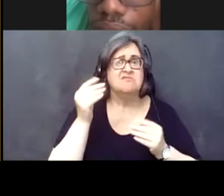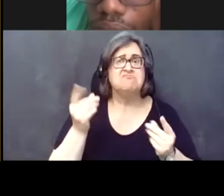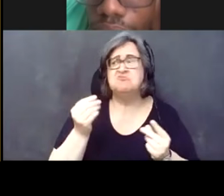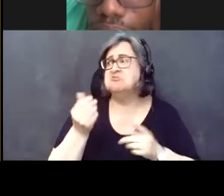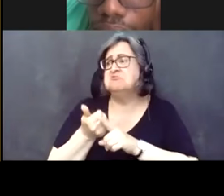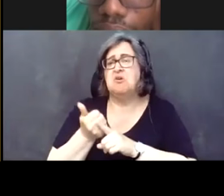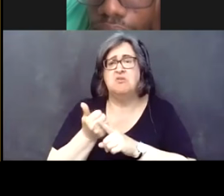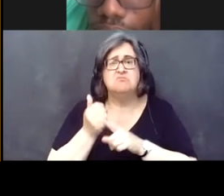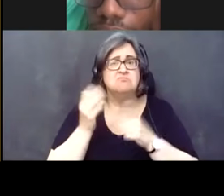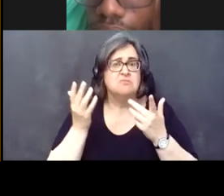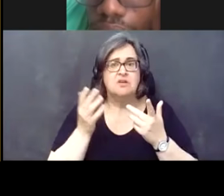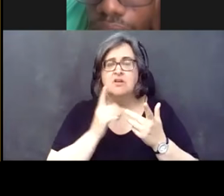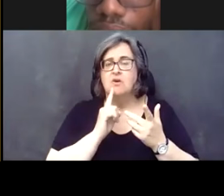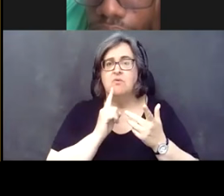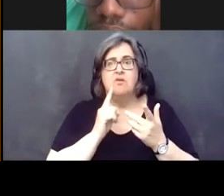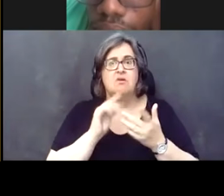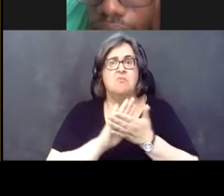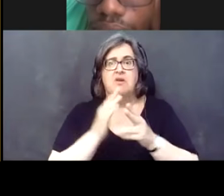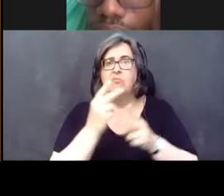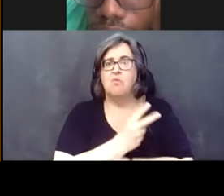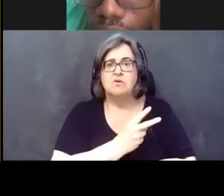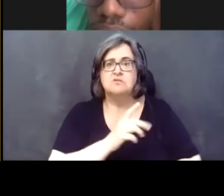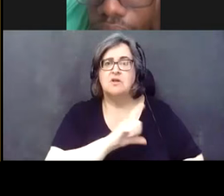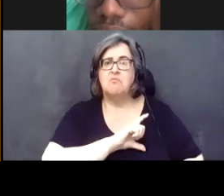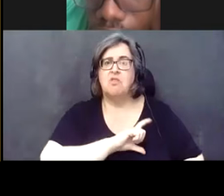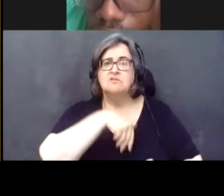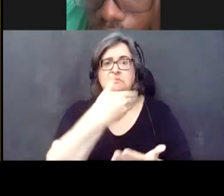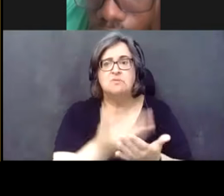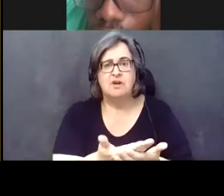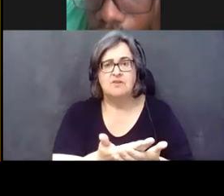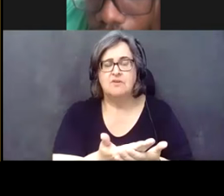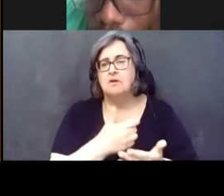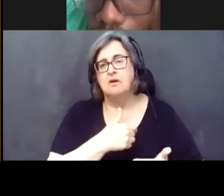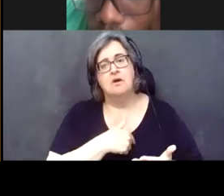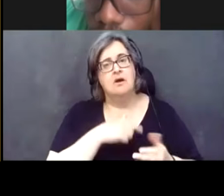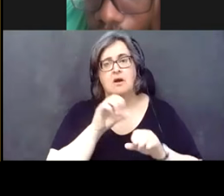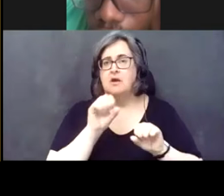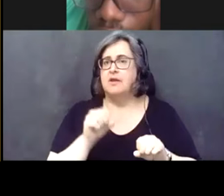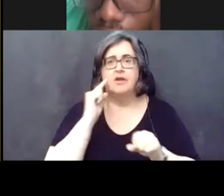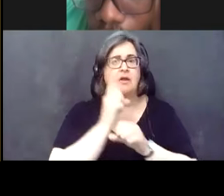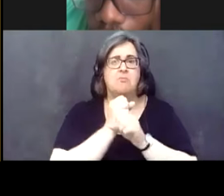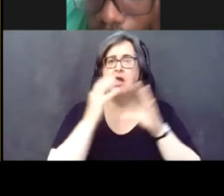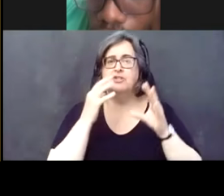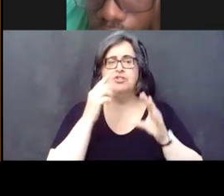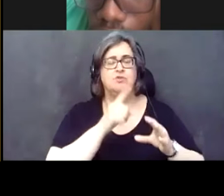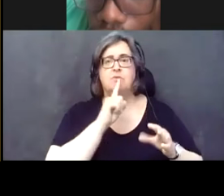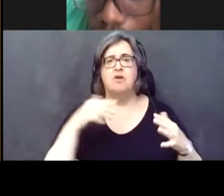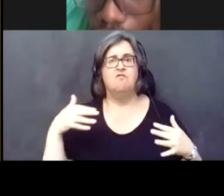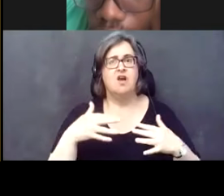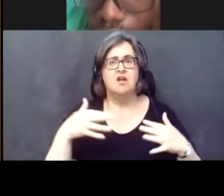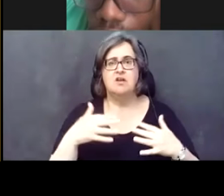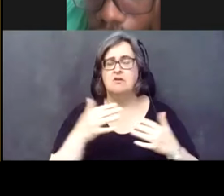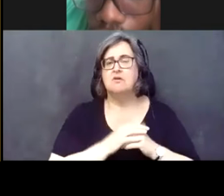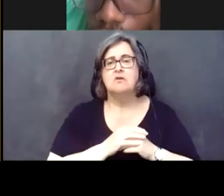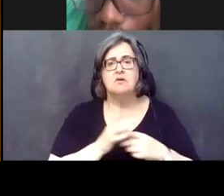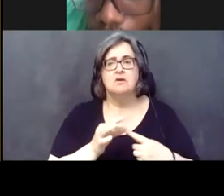And that escalated when law enforcement came to the scene. I can imagine that you were very, very frightened when that happened,